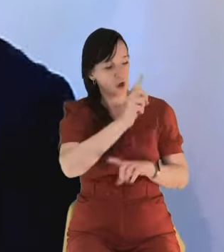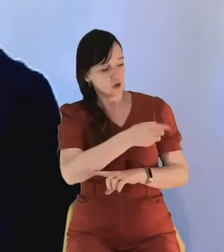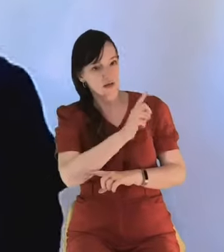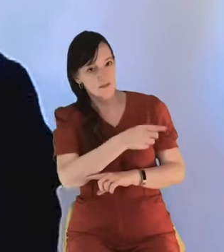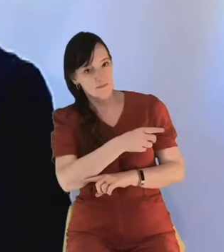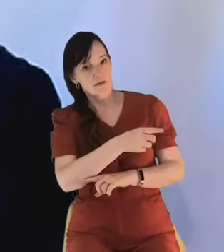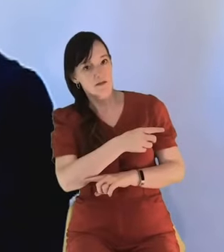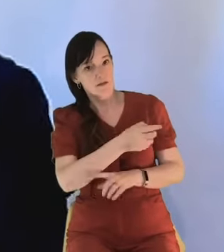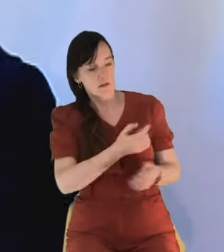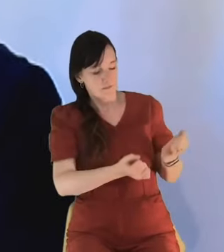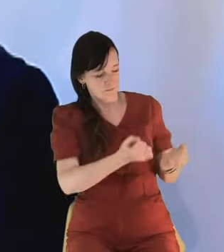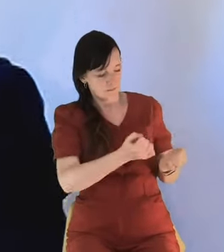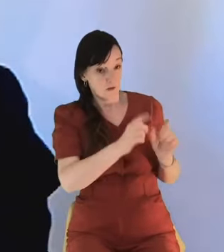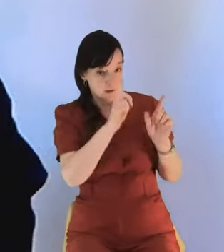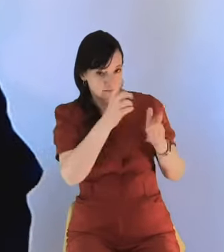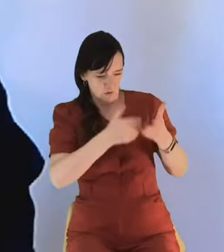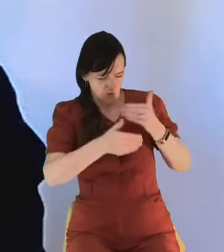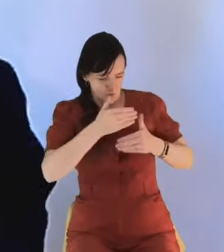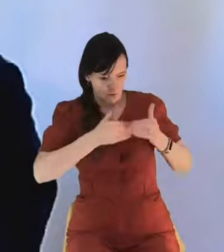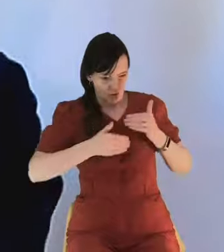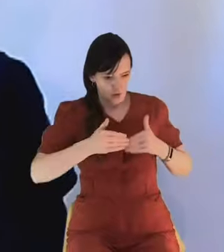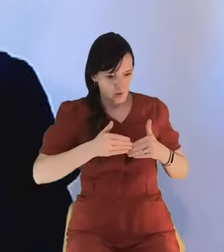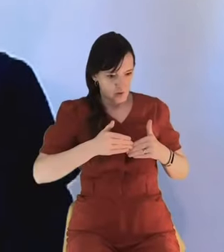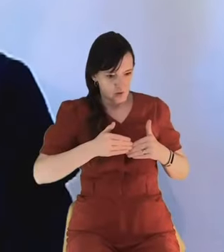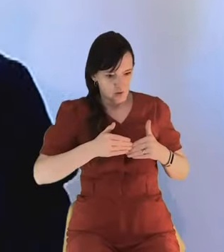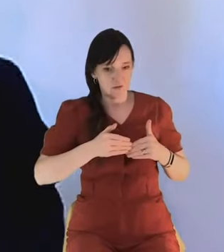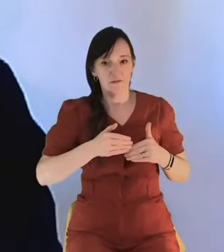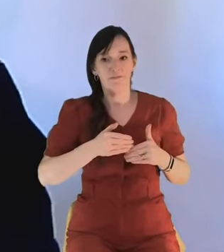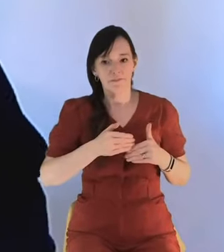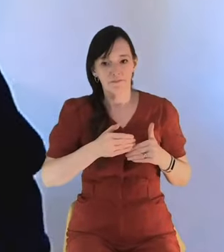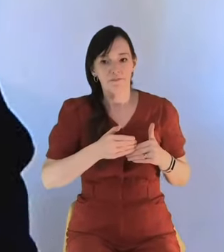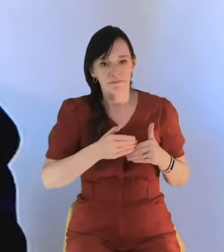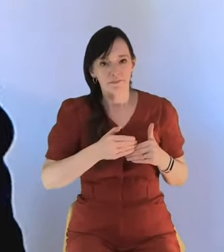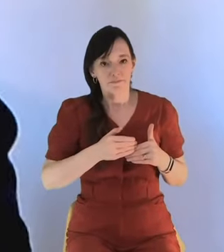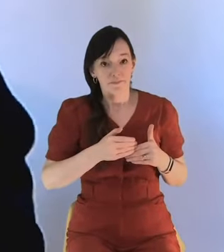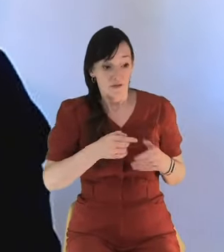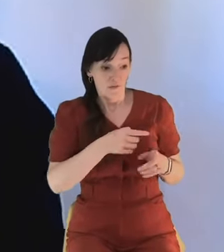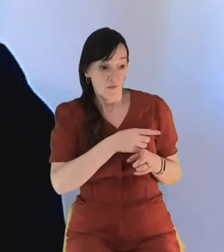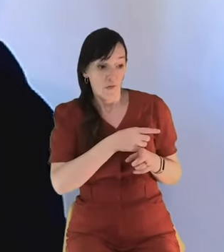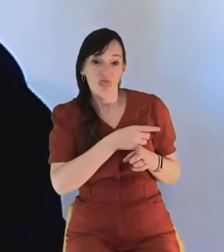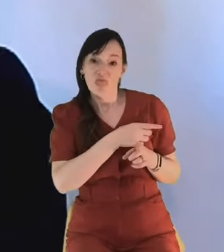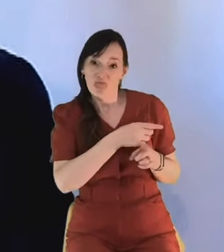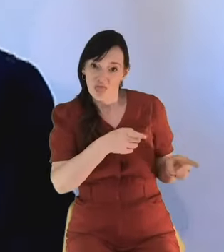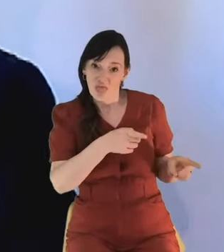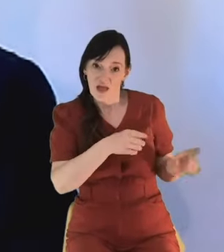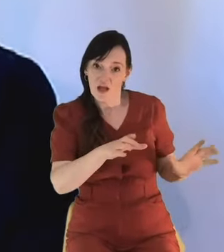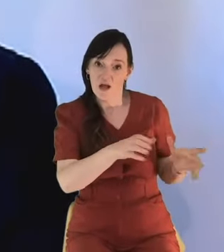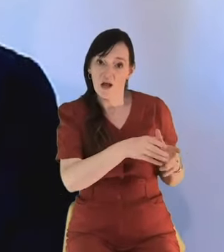up a bit to feel what's at stake in our verses. You see, they were